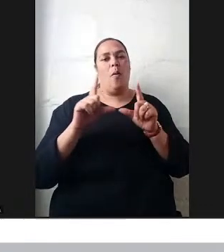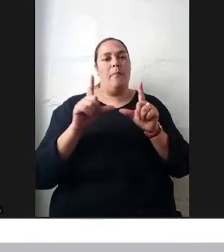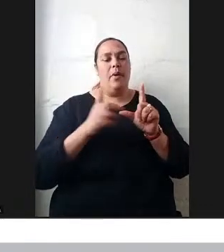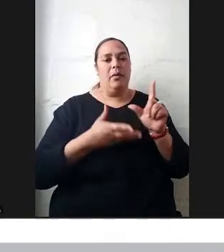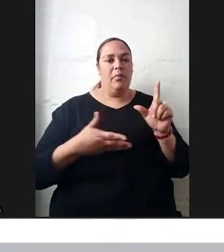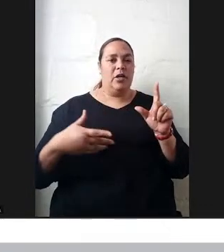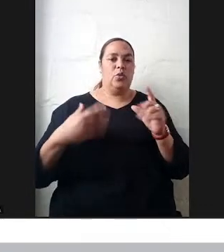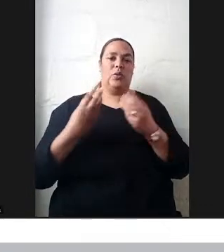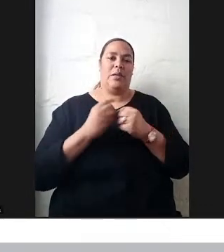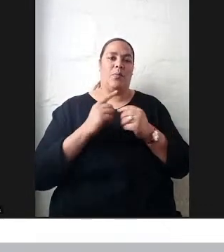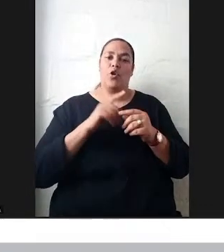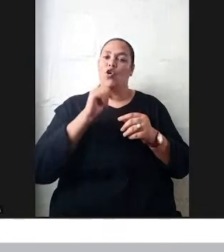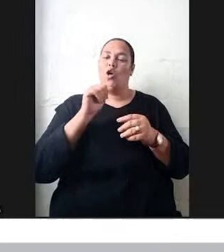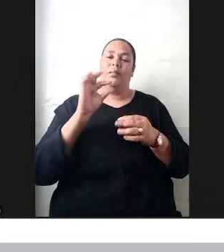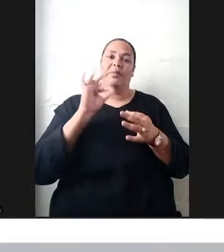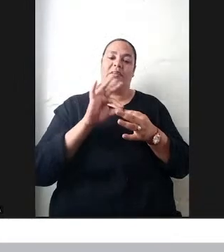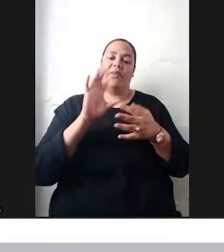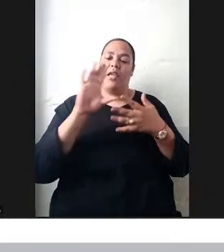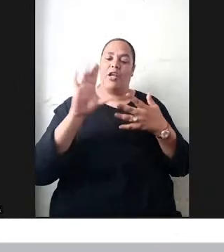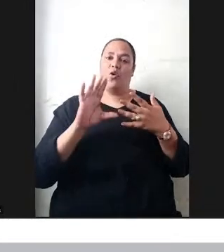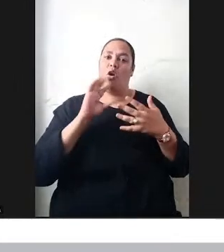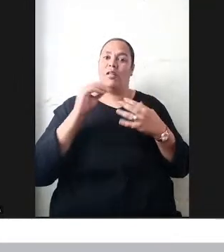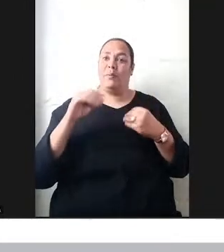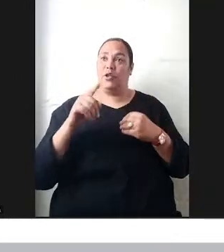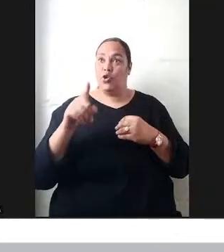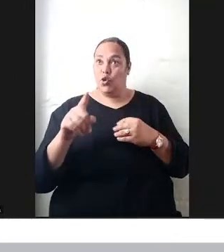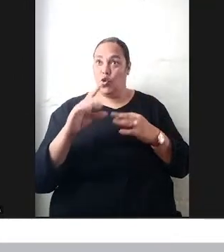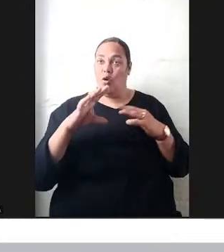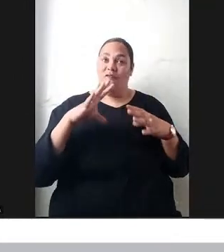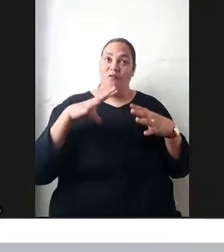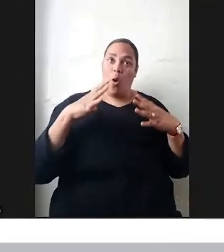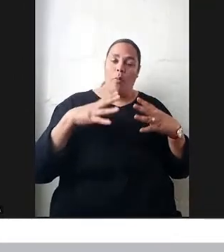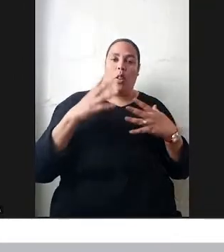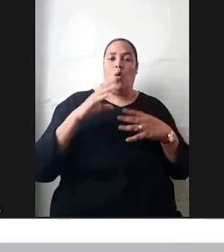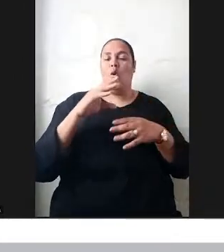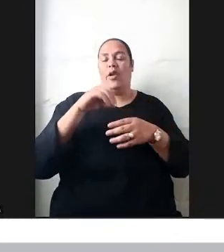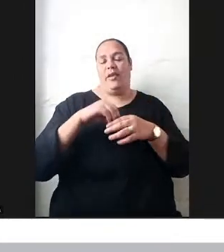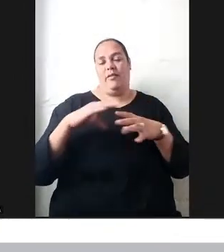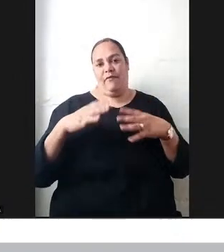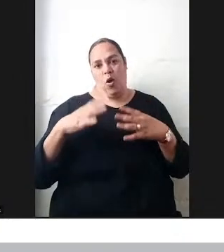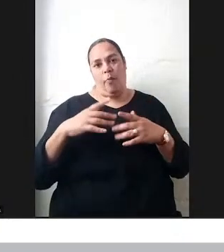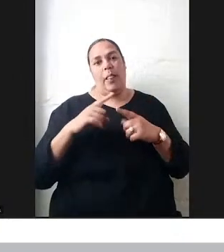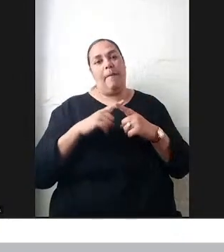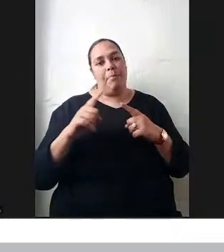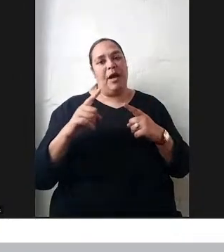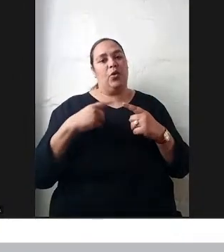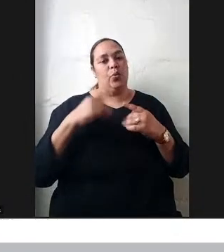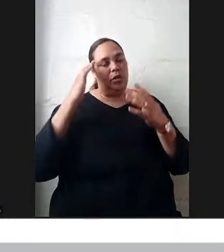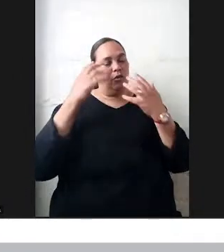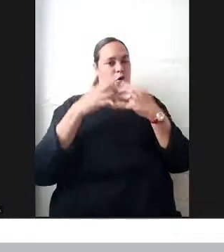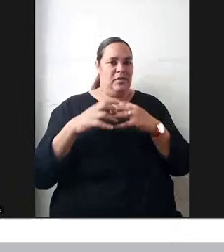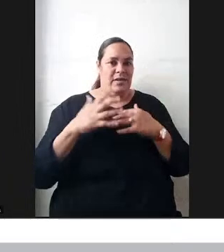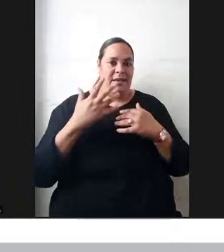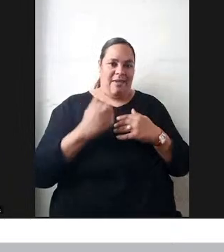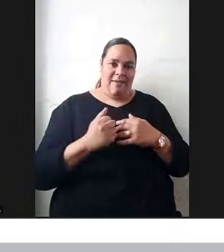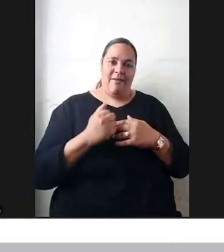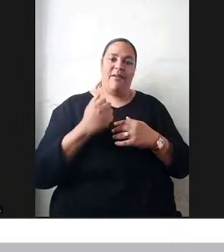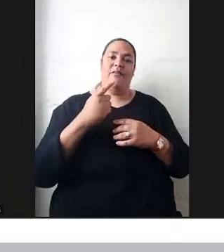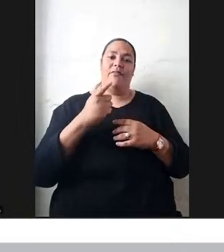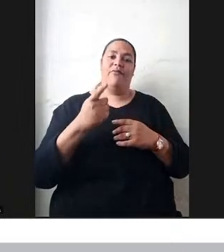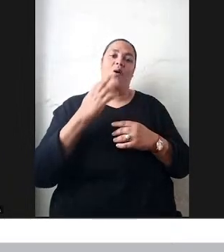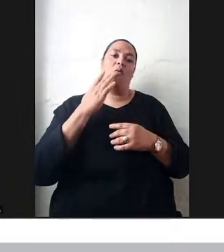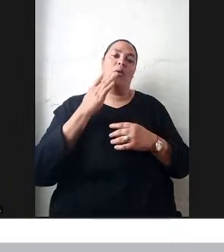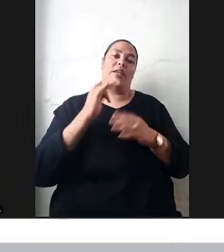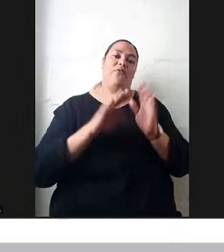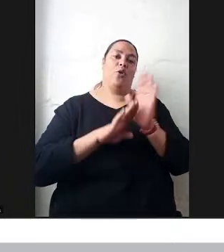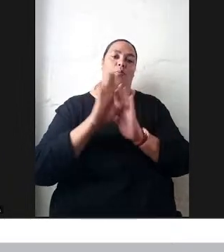specifically categorize and ask the business, are you formal or informal? But we will certainly consider that if we improve on the system,